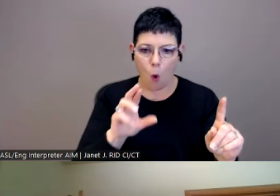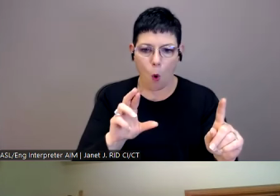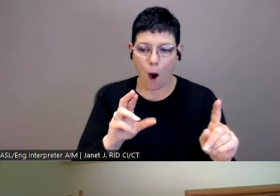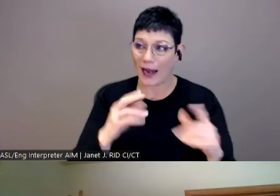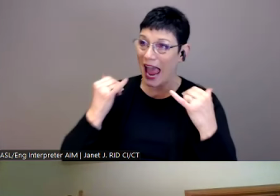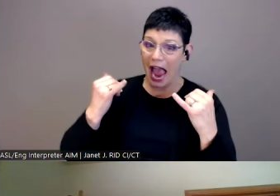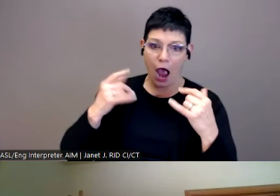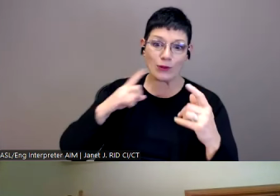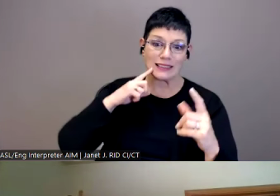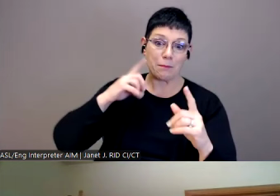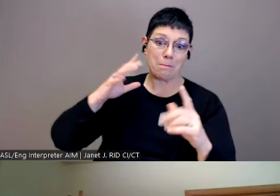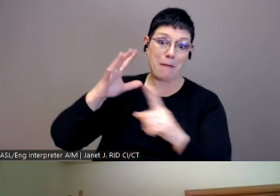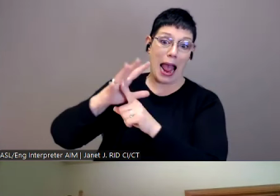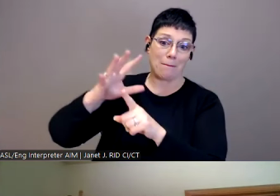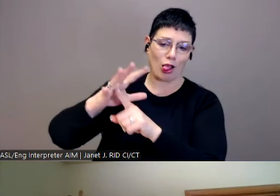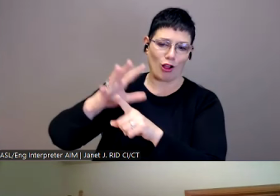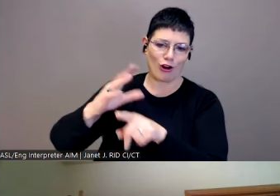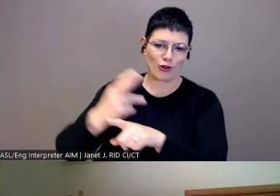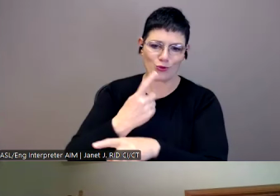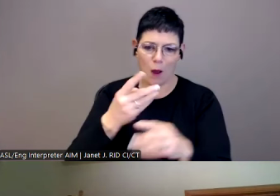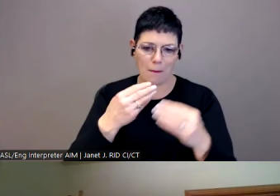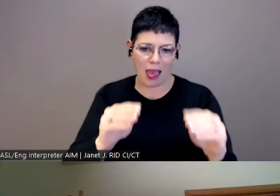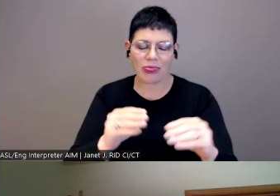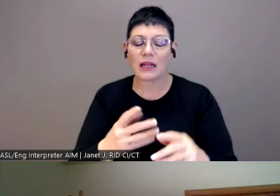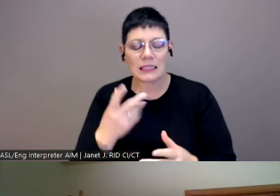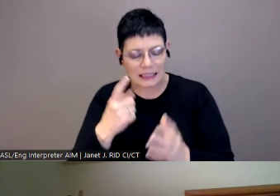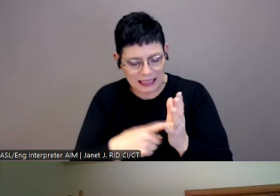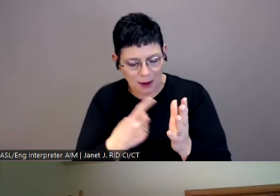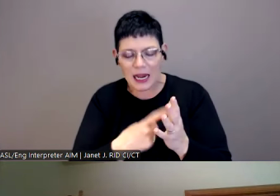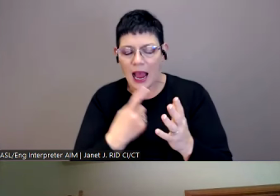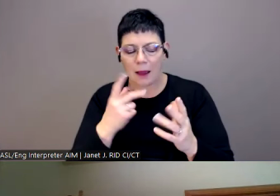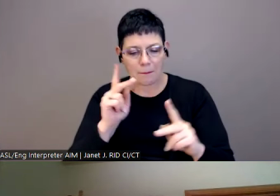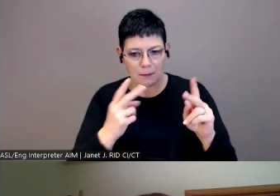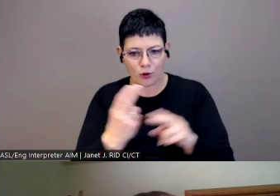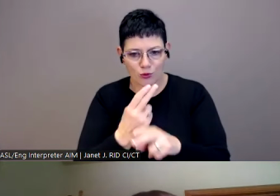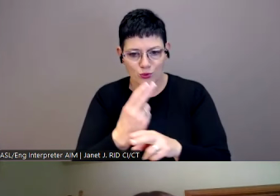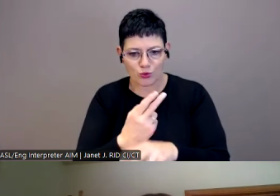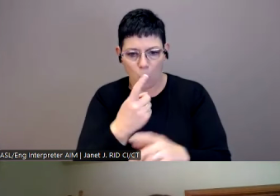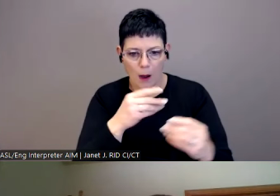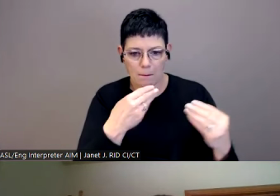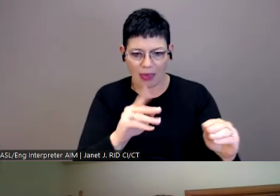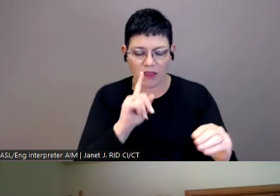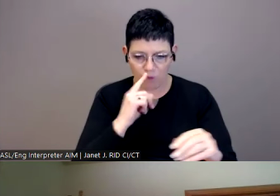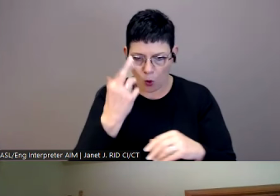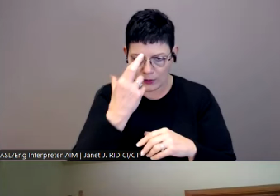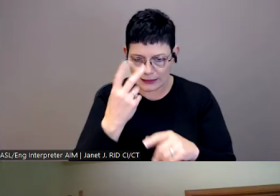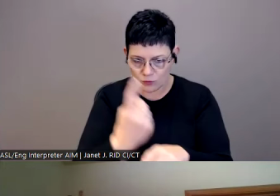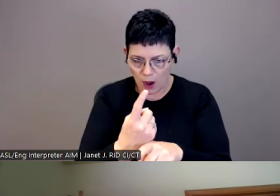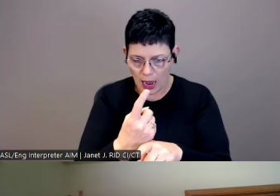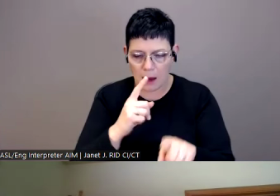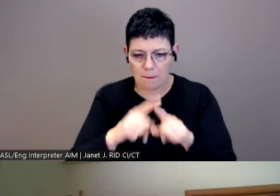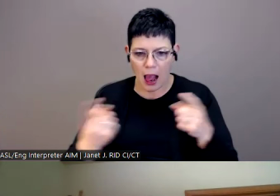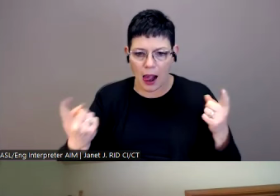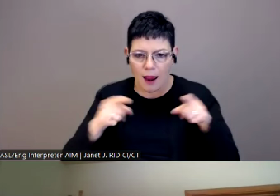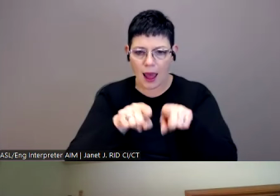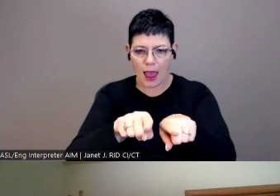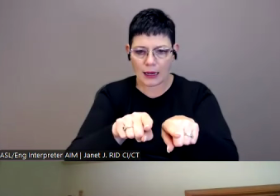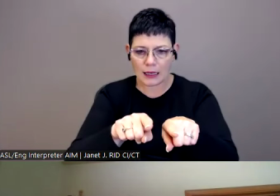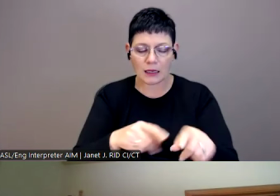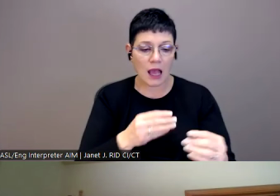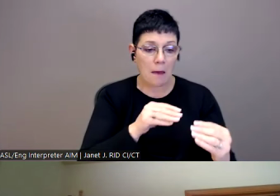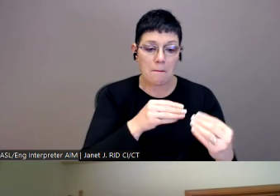blah, blah, blah. Sometimes it is all the rage for a great reason, but really aligning your method. And an example of a method can be anything